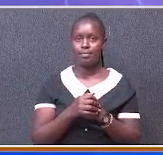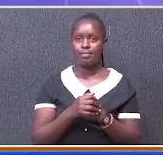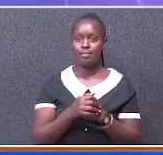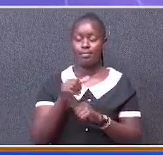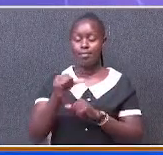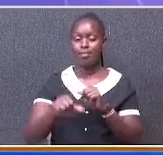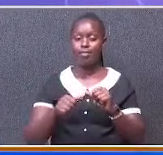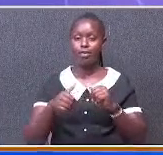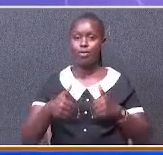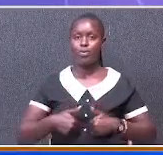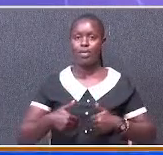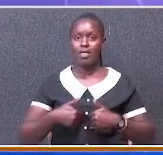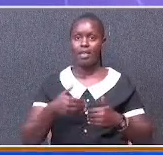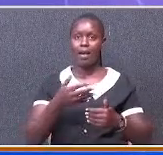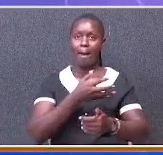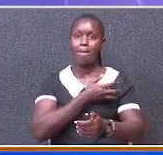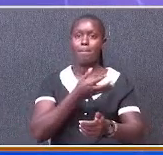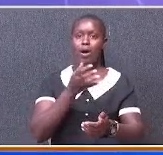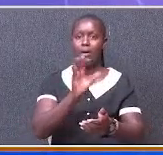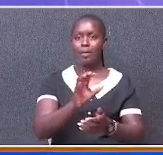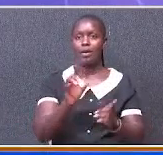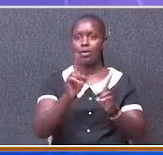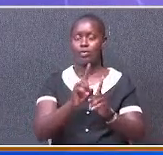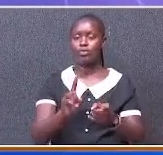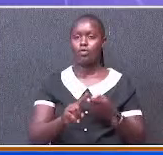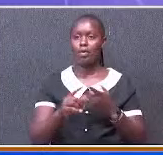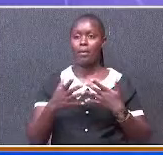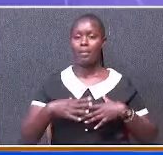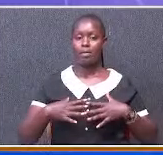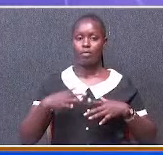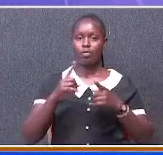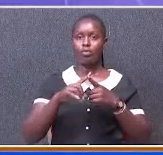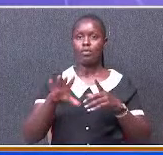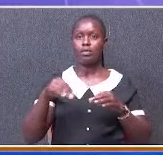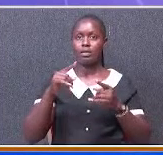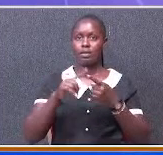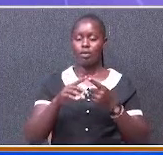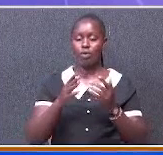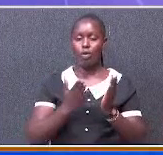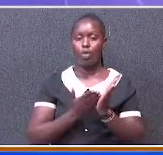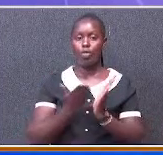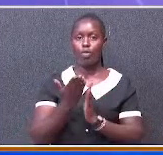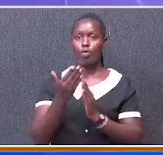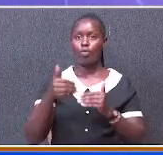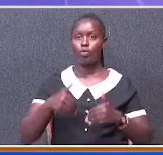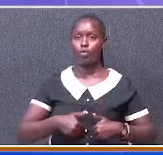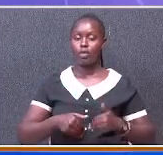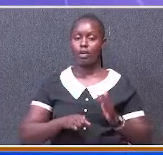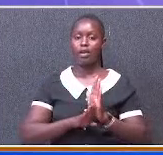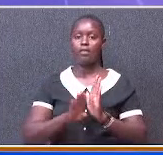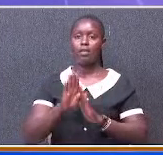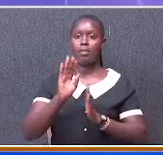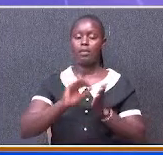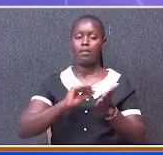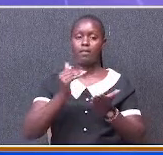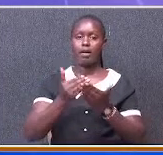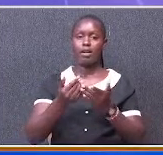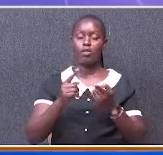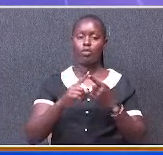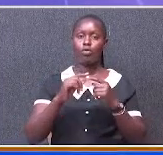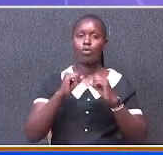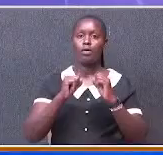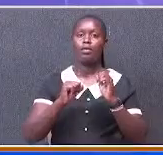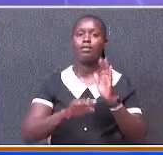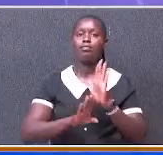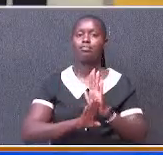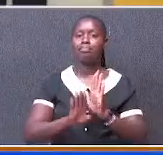youth empowerment. A call has been made to young people in the country to take a loan through the Youth Development Fund to strengthen the businesses. Speaking in